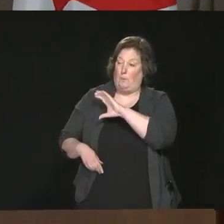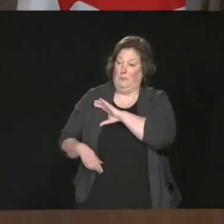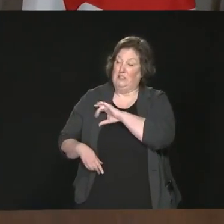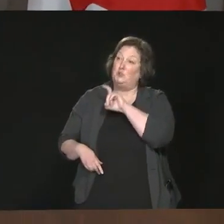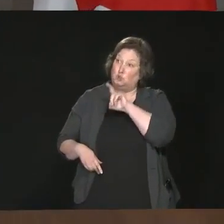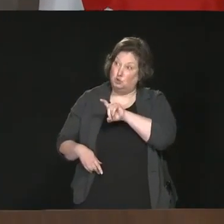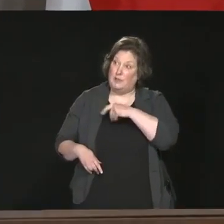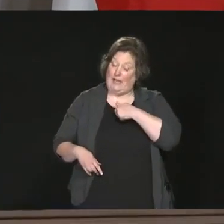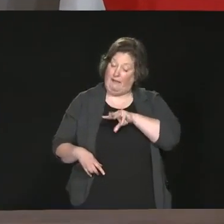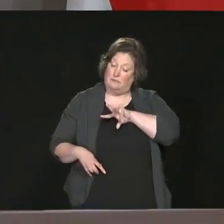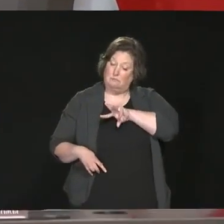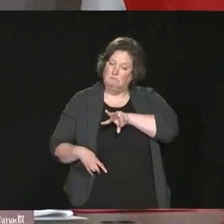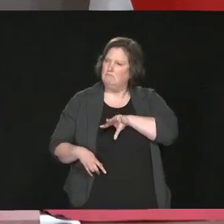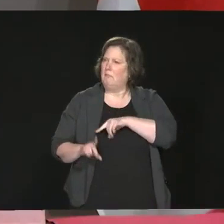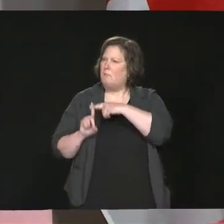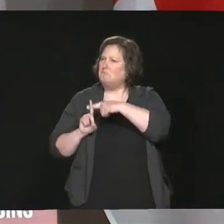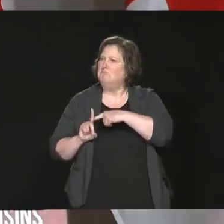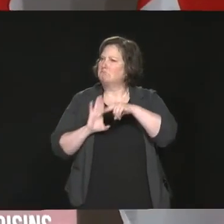might be.